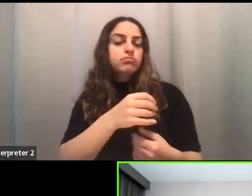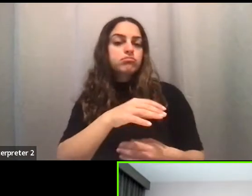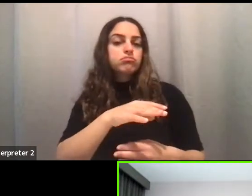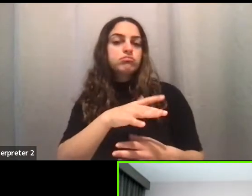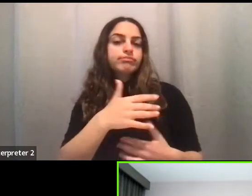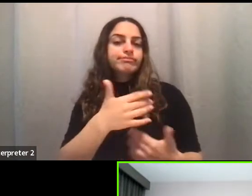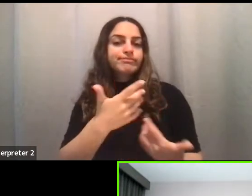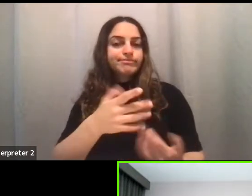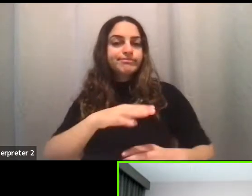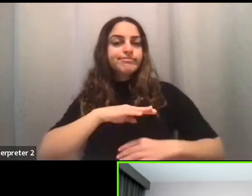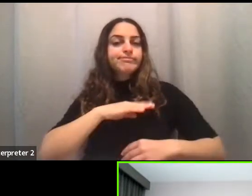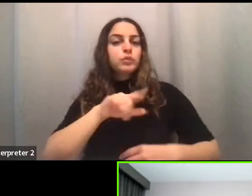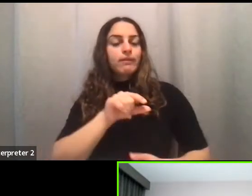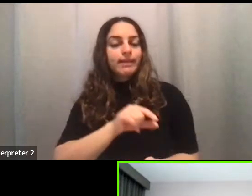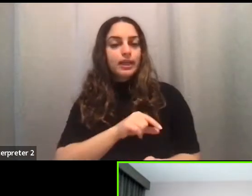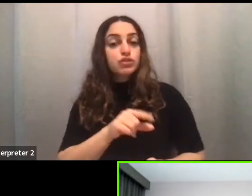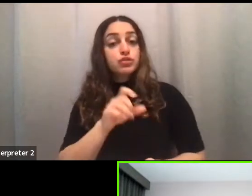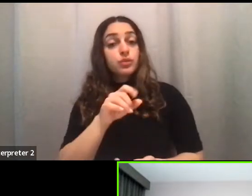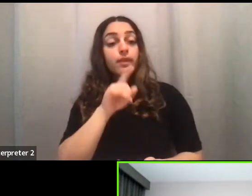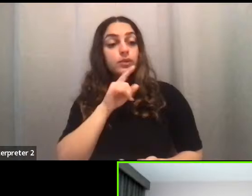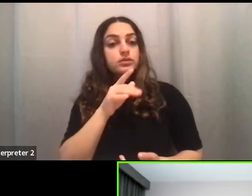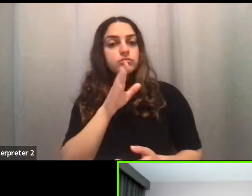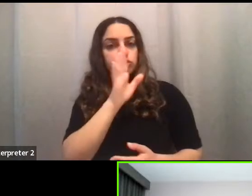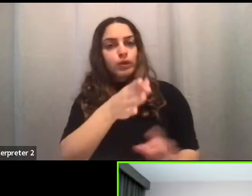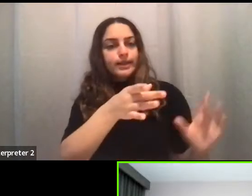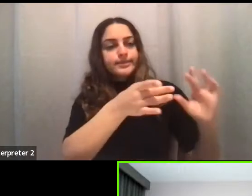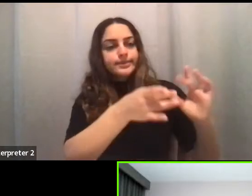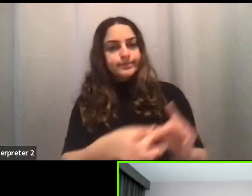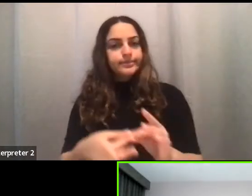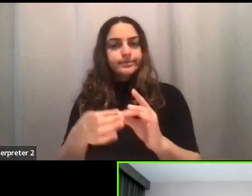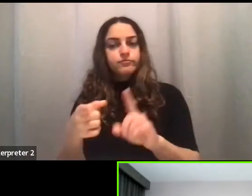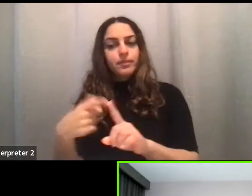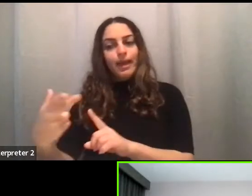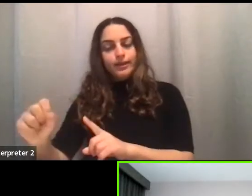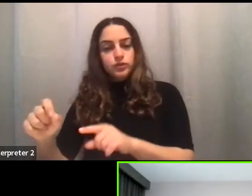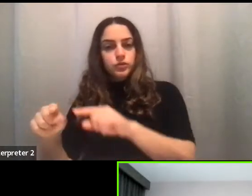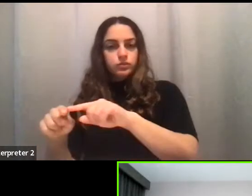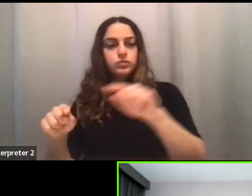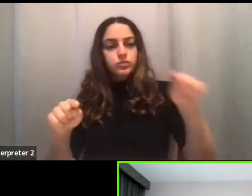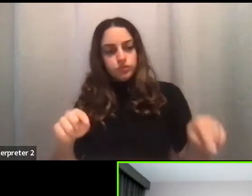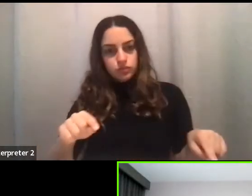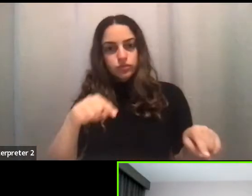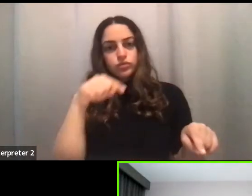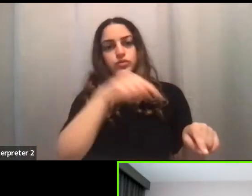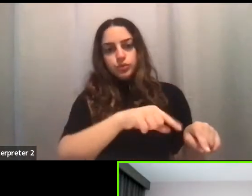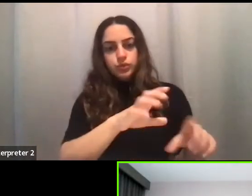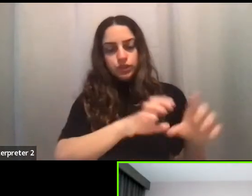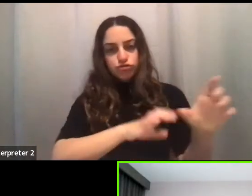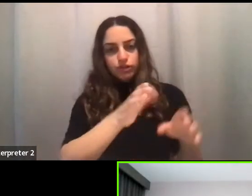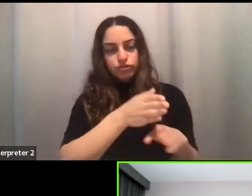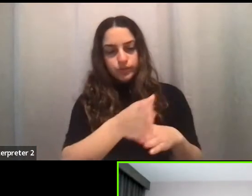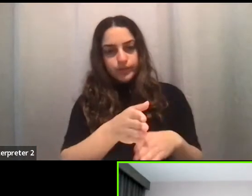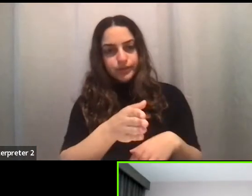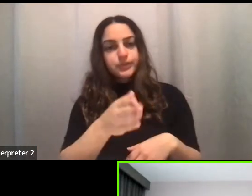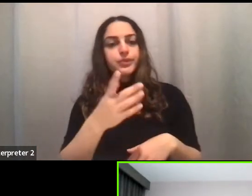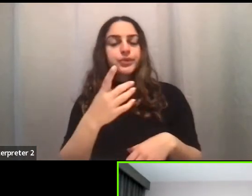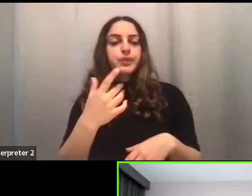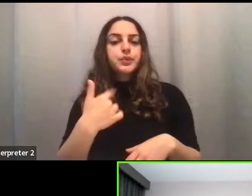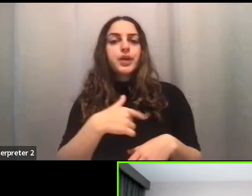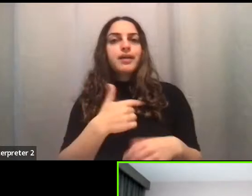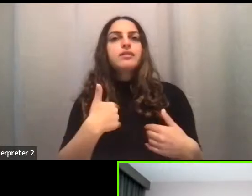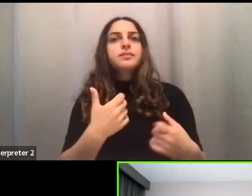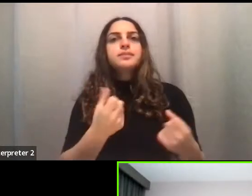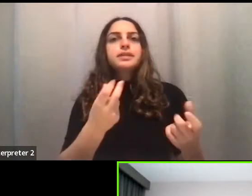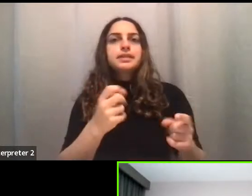so this was a direct pipeline from high school into construction careers we have many examples